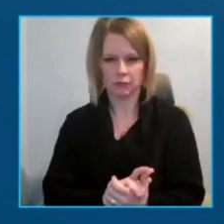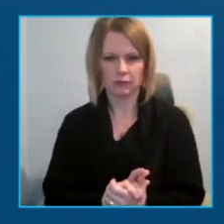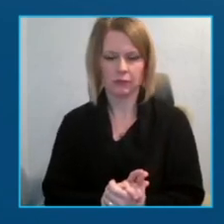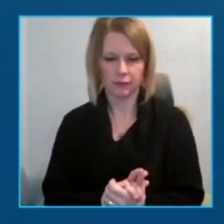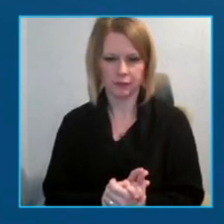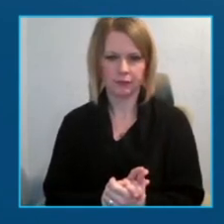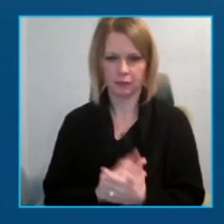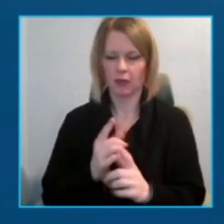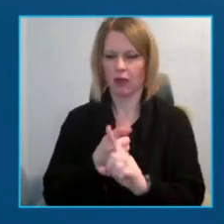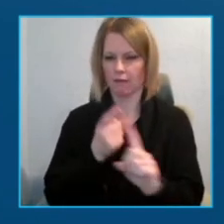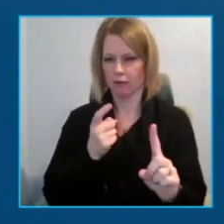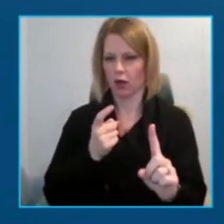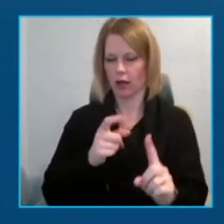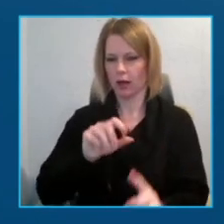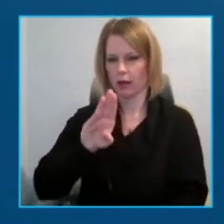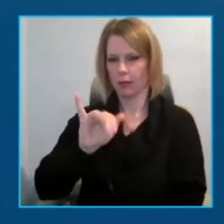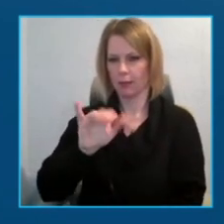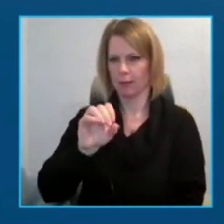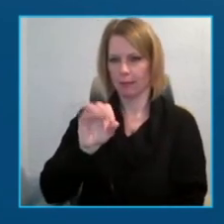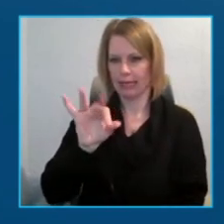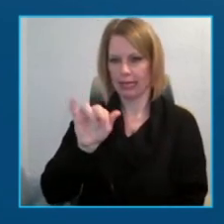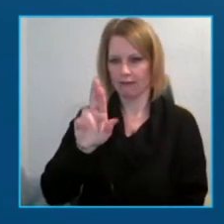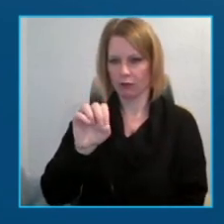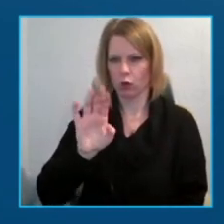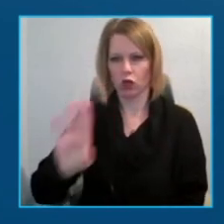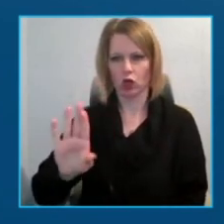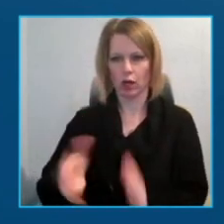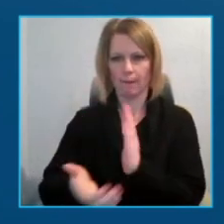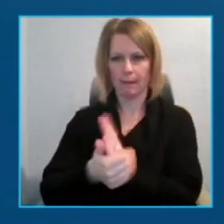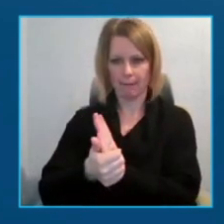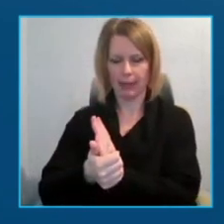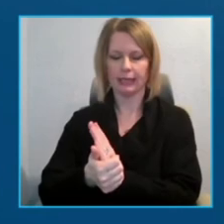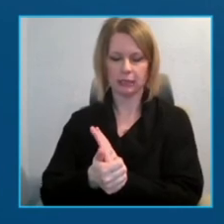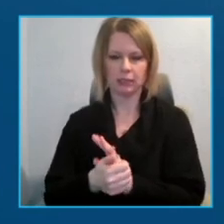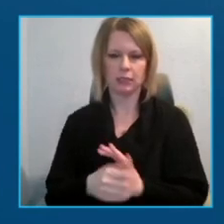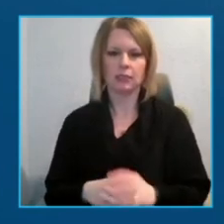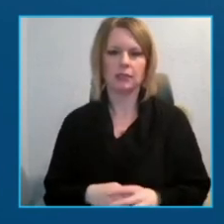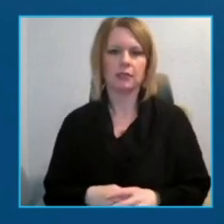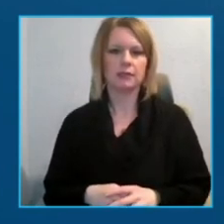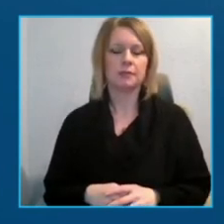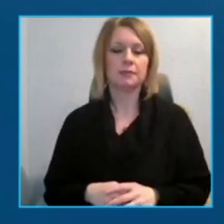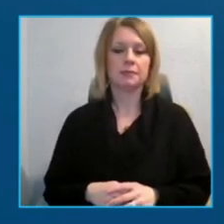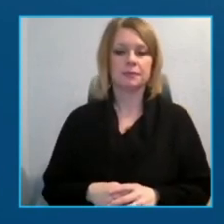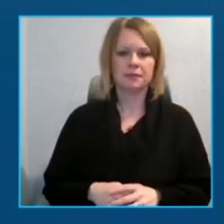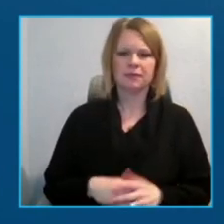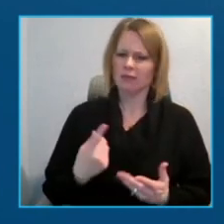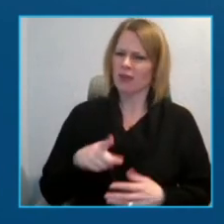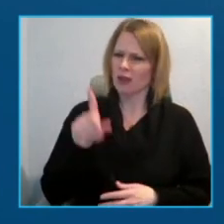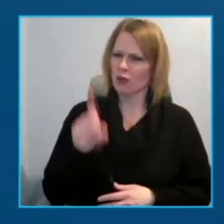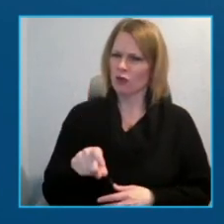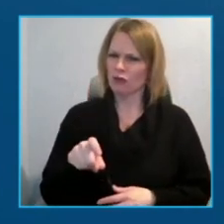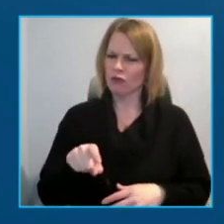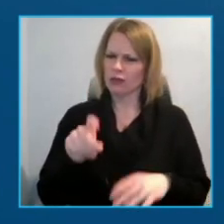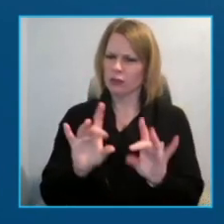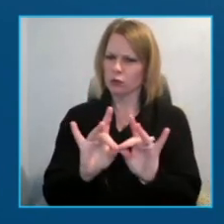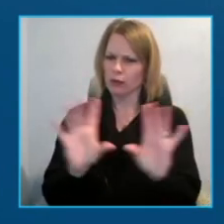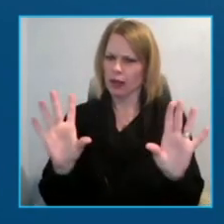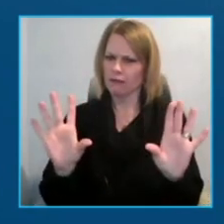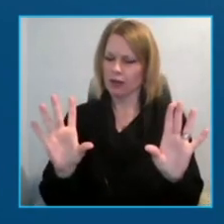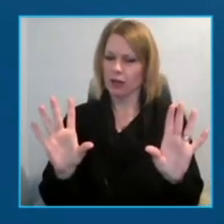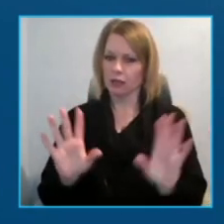Biafor's amendments. And they really need to be clarified. I agree with